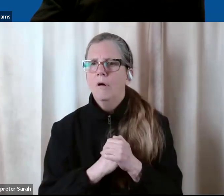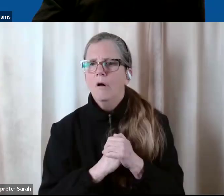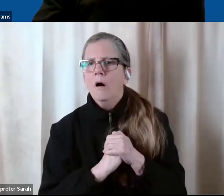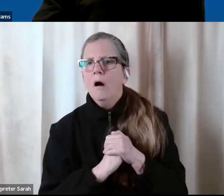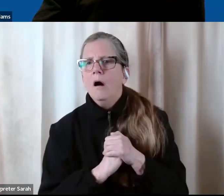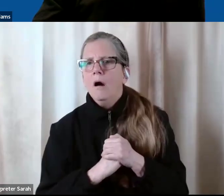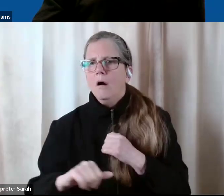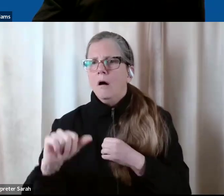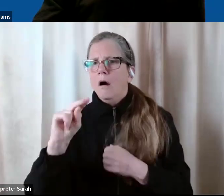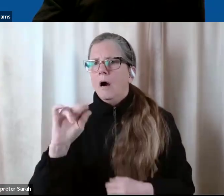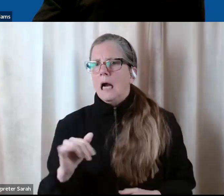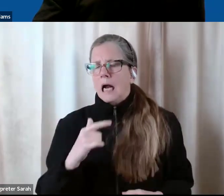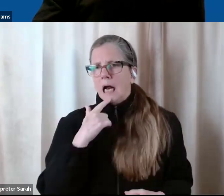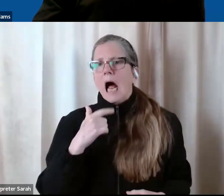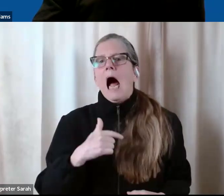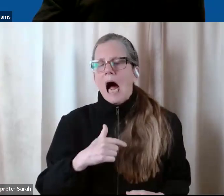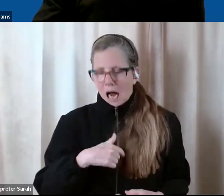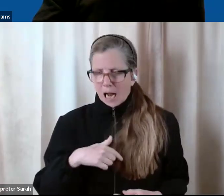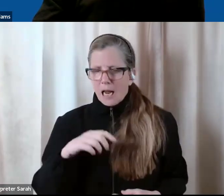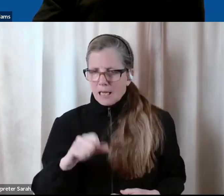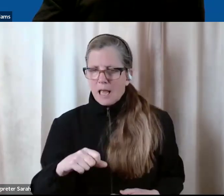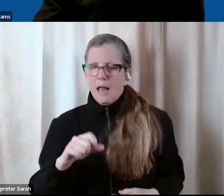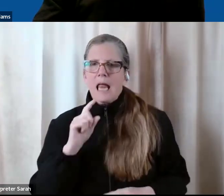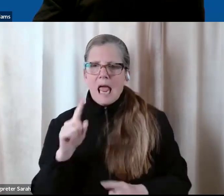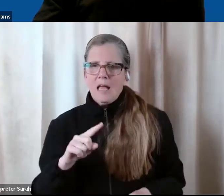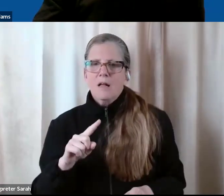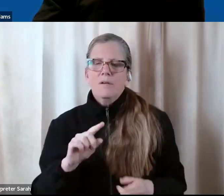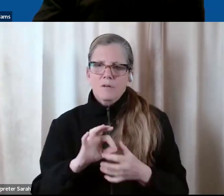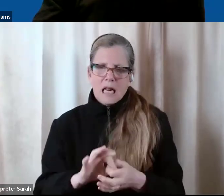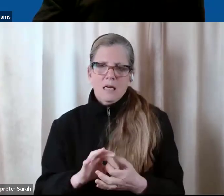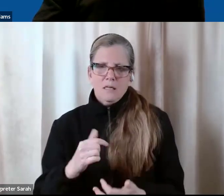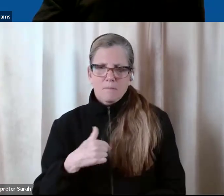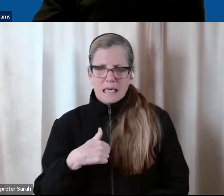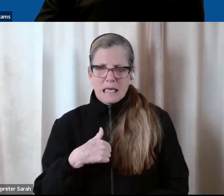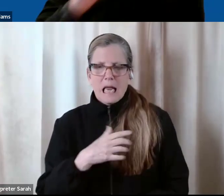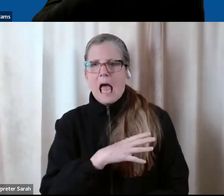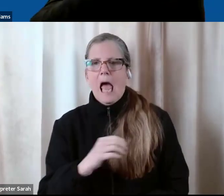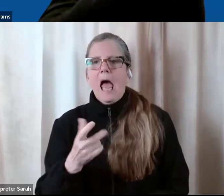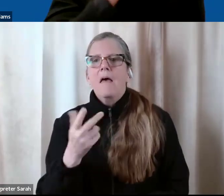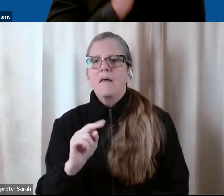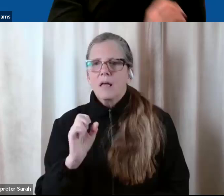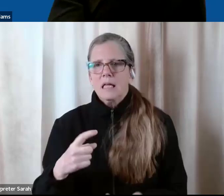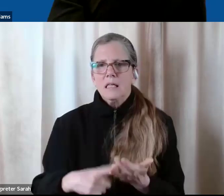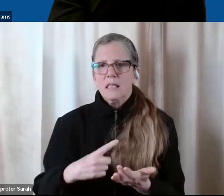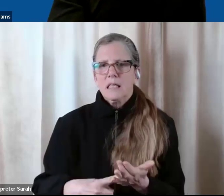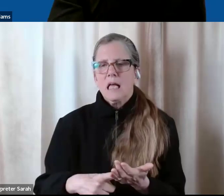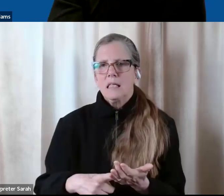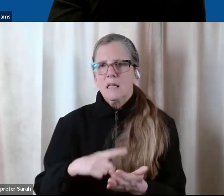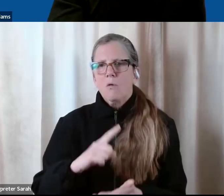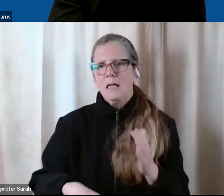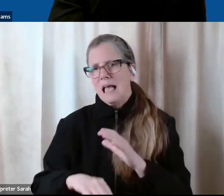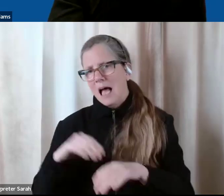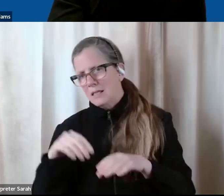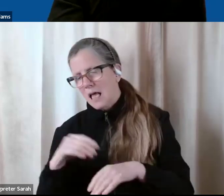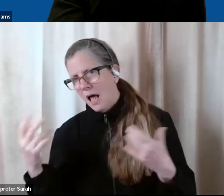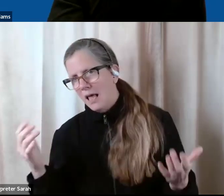I can speak a little bit to what's within my scope, and then we can talk a little bit about what's outside of that scope. So, at the